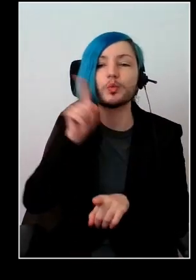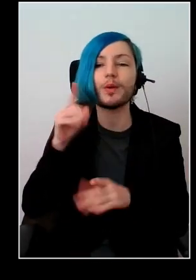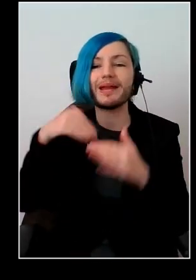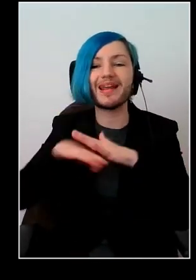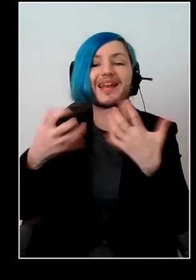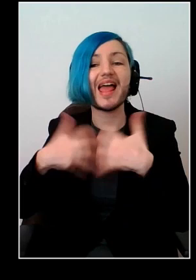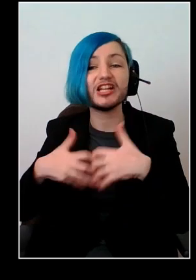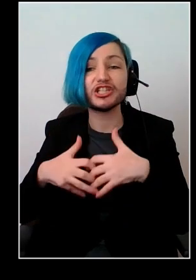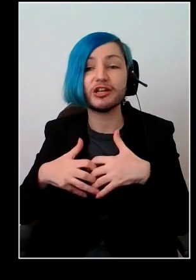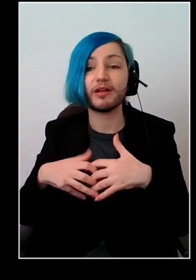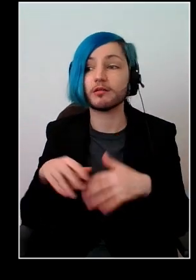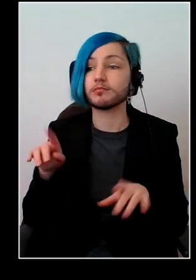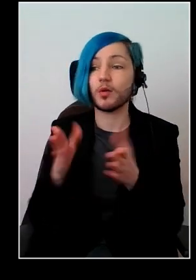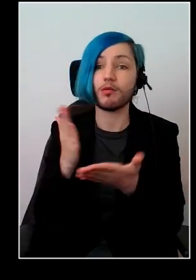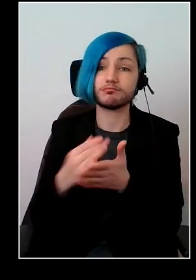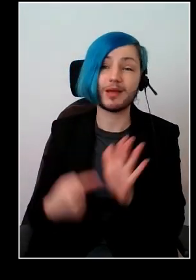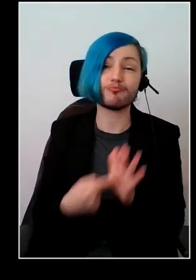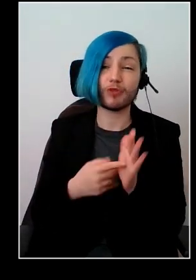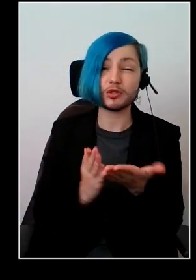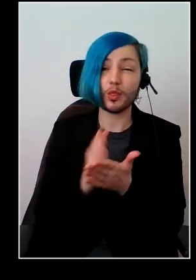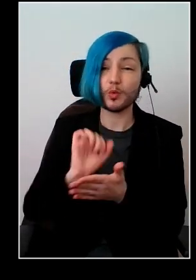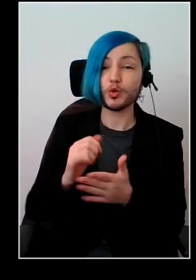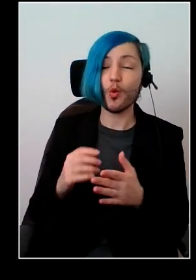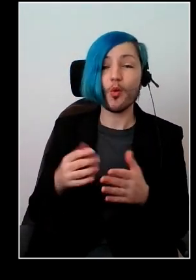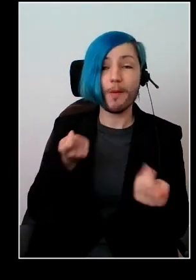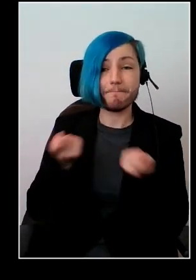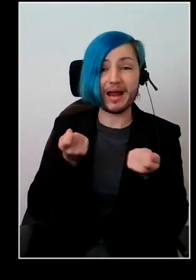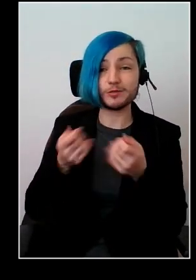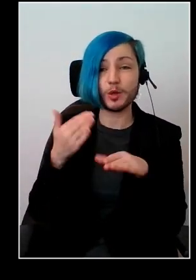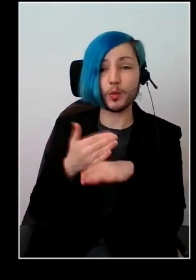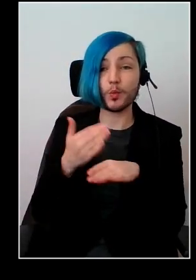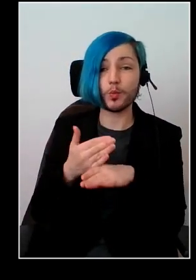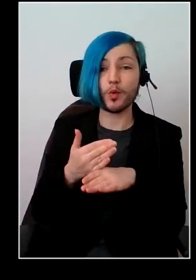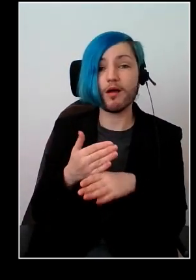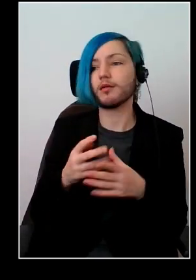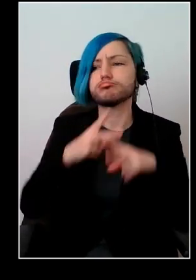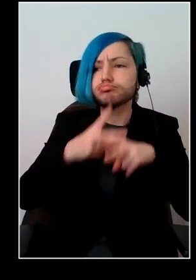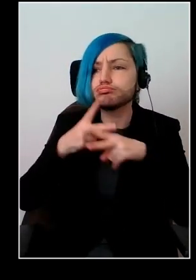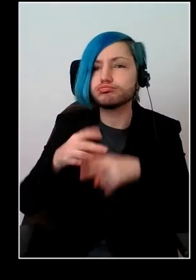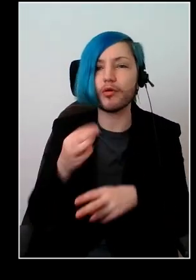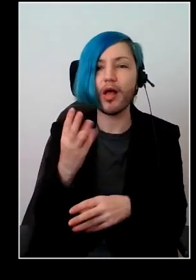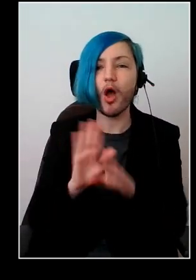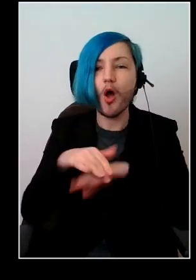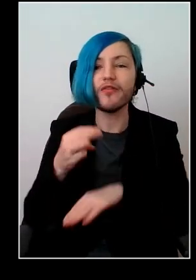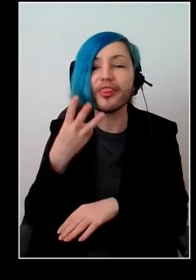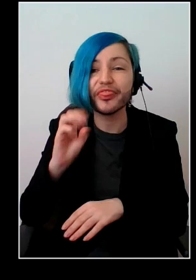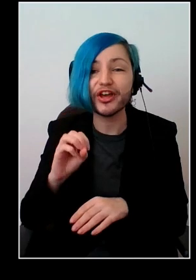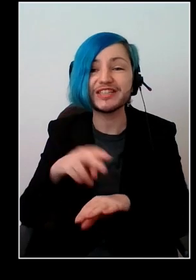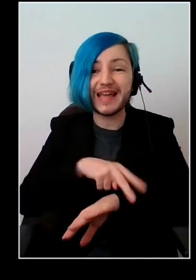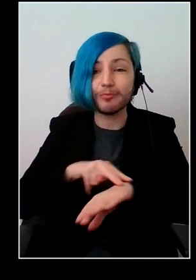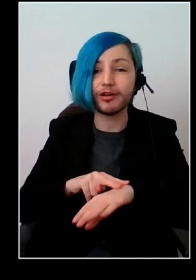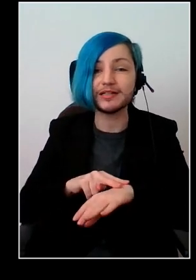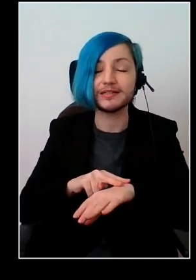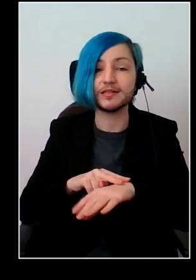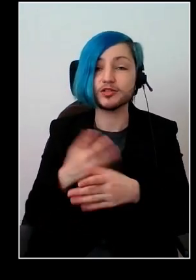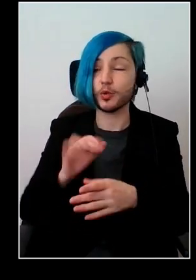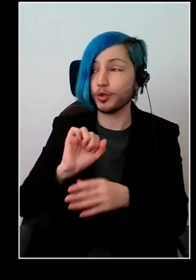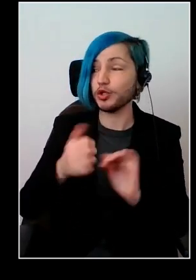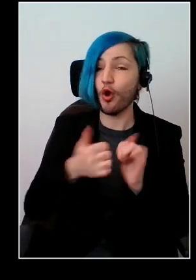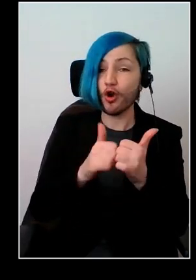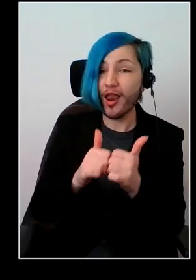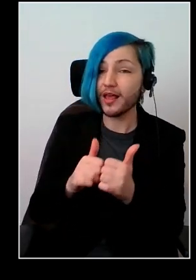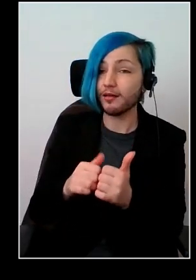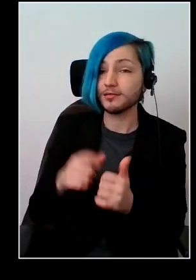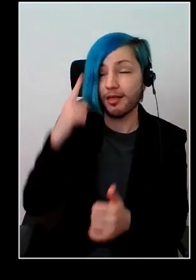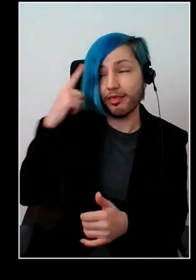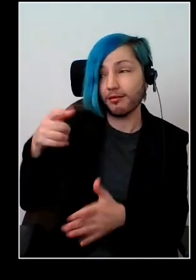management work, looking after 30 apprenticeships across numerous work projects. And you are a clearly highly thought of individual by your colleagues.